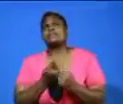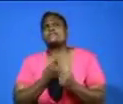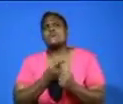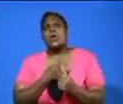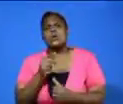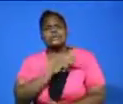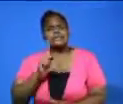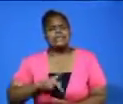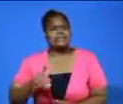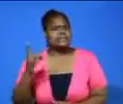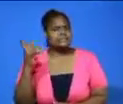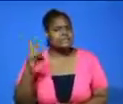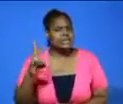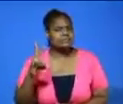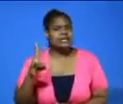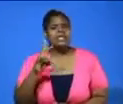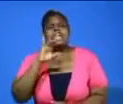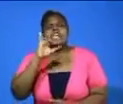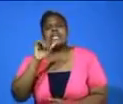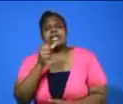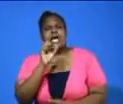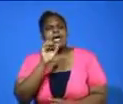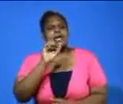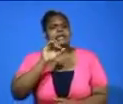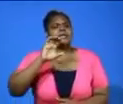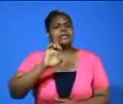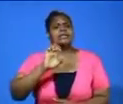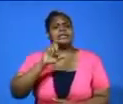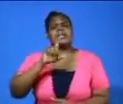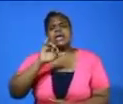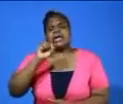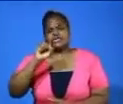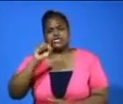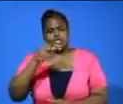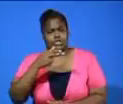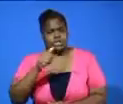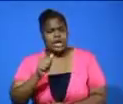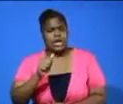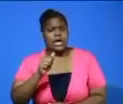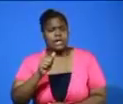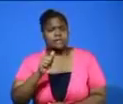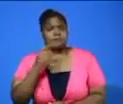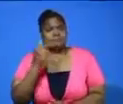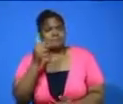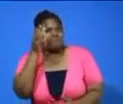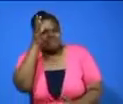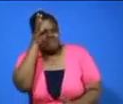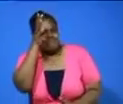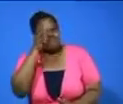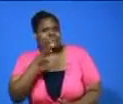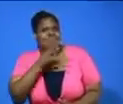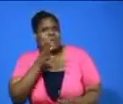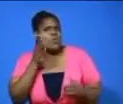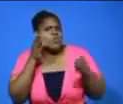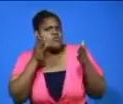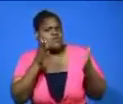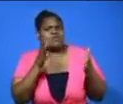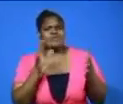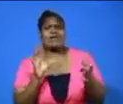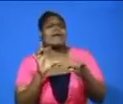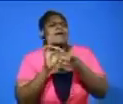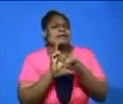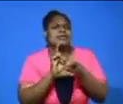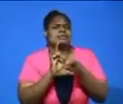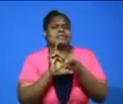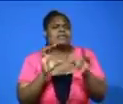17, Elijah the Tishbite, nothing about his father or his mother, because God was not focusing on his paternal connection.